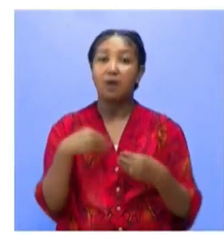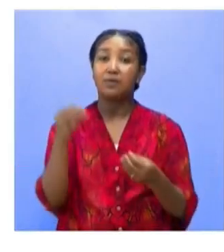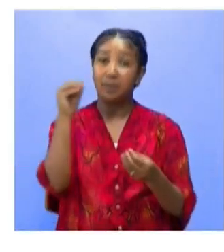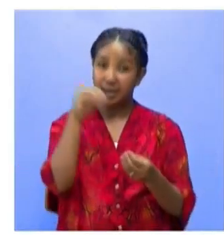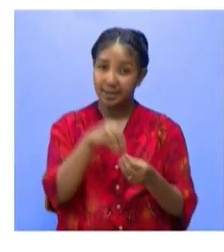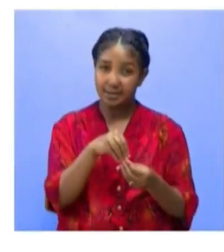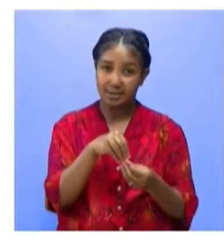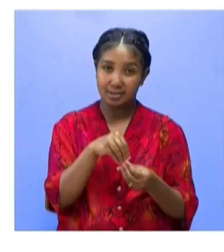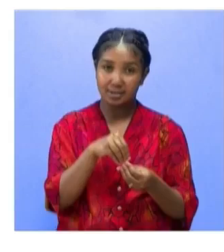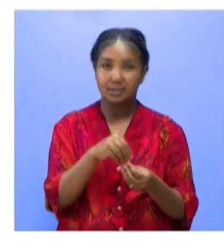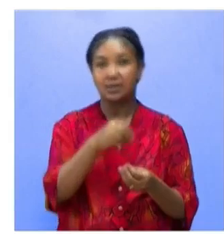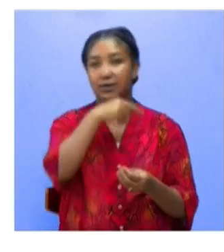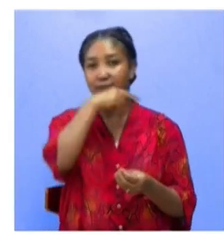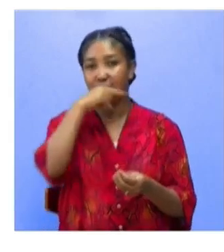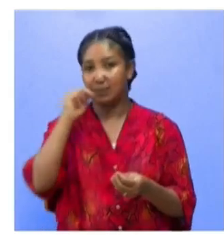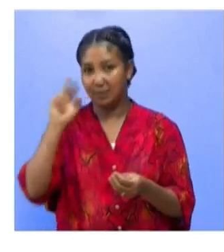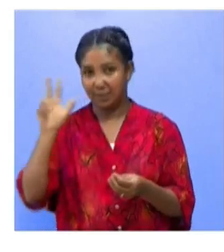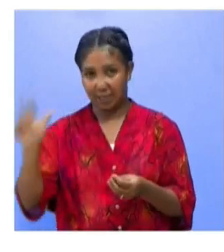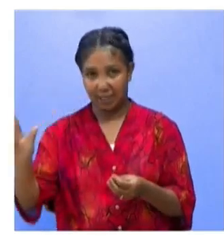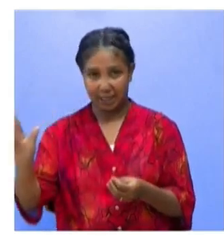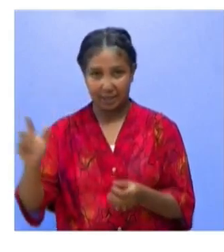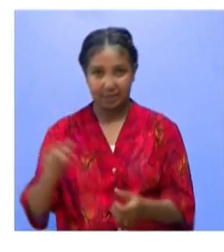plus verb 3.